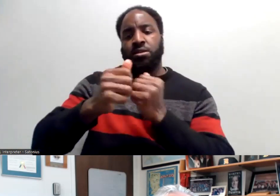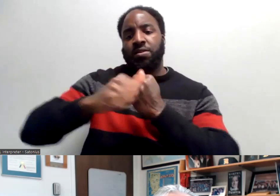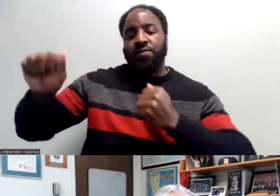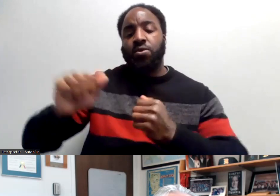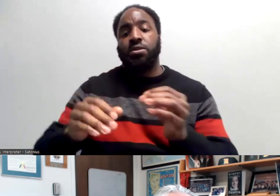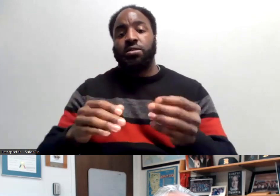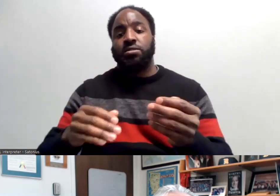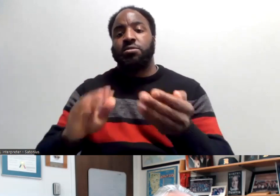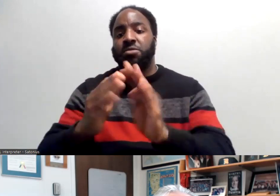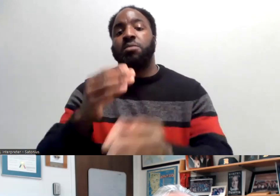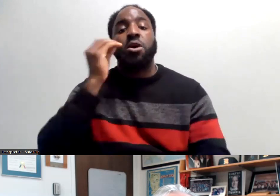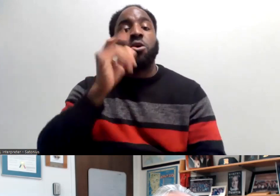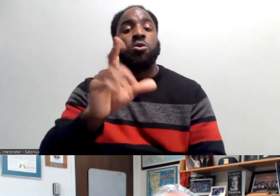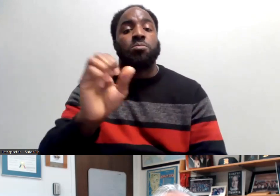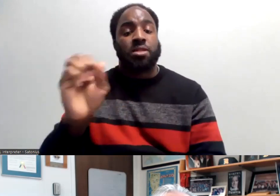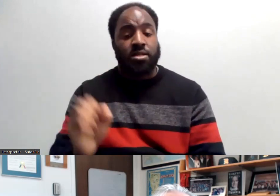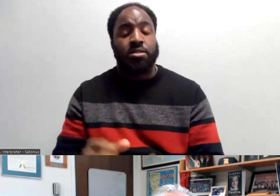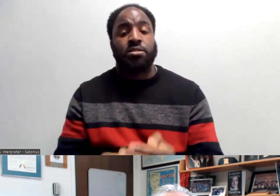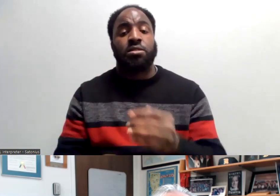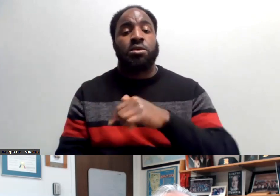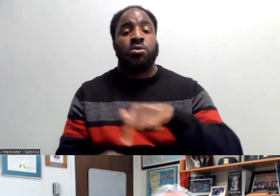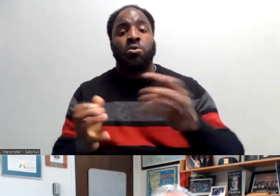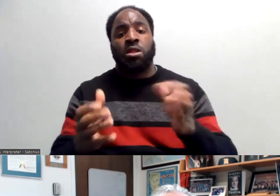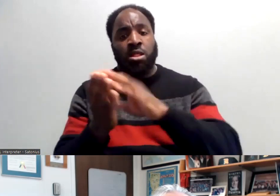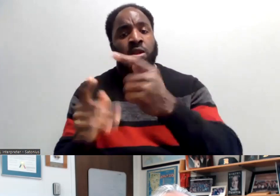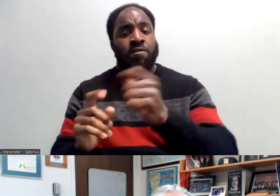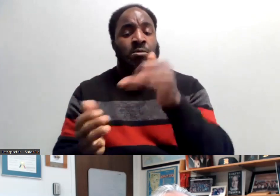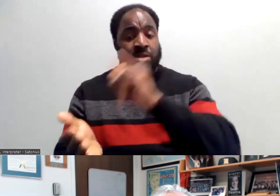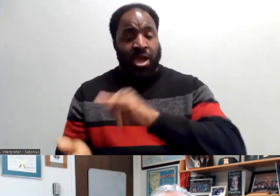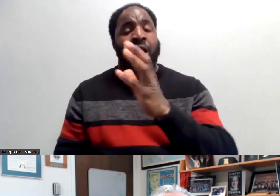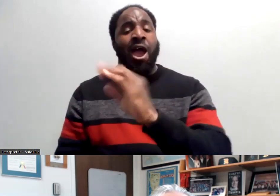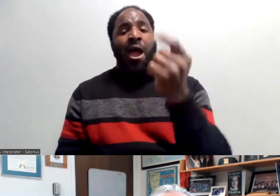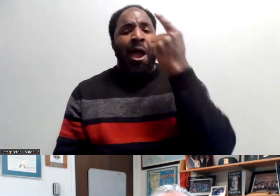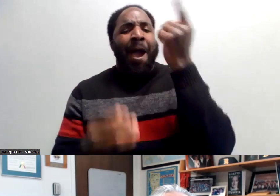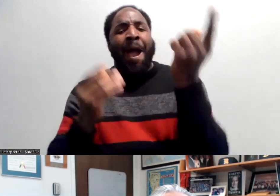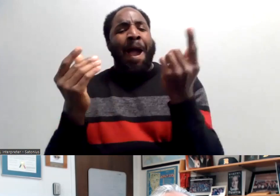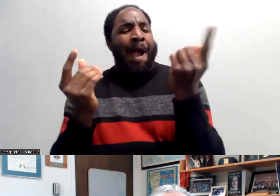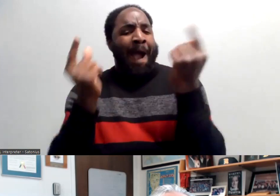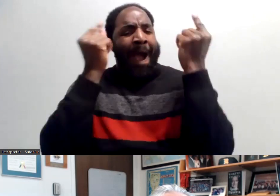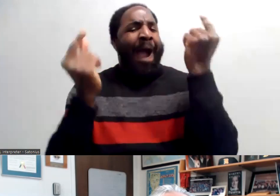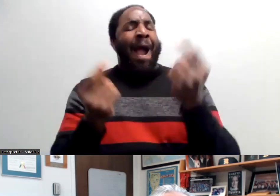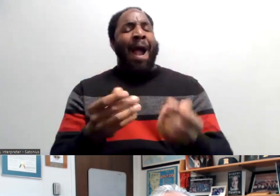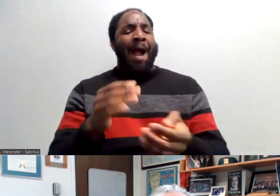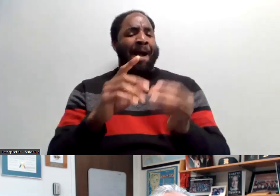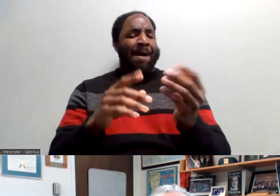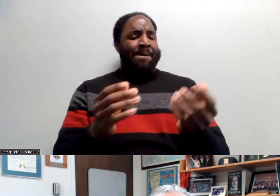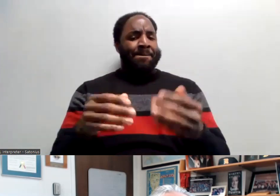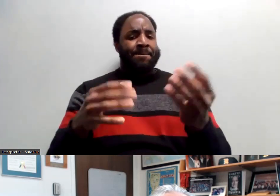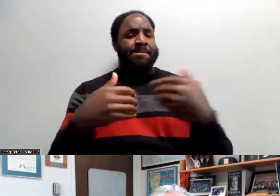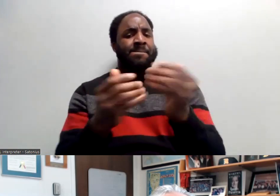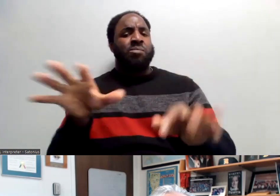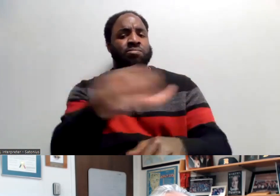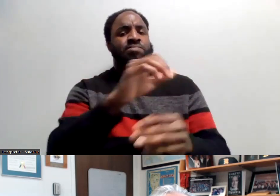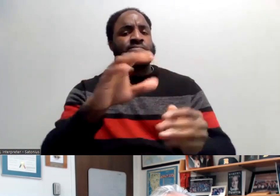to become homeless. Mhm. So we want to learn from that, and we want to think about what it would take at California's level to